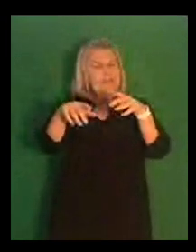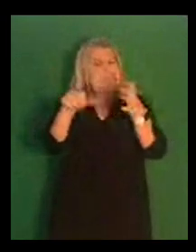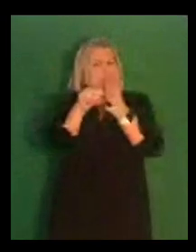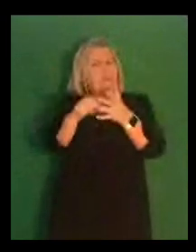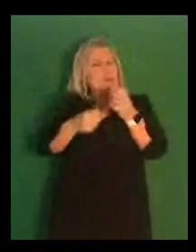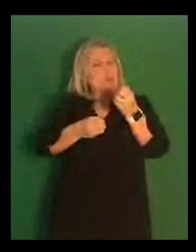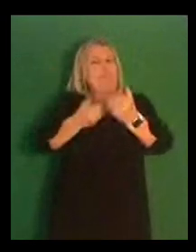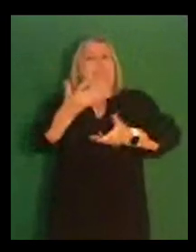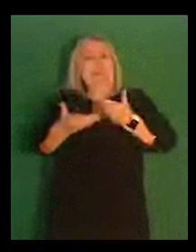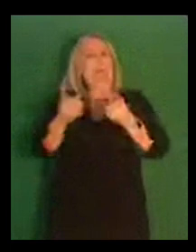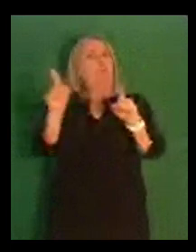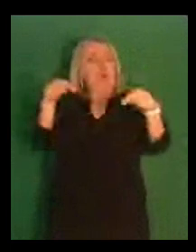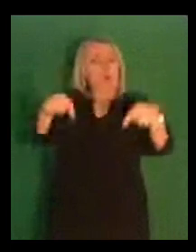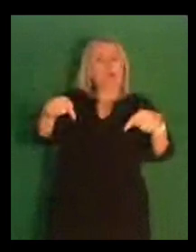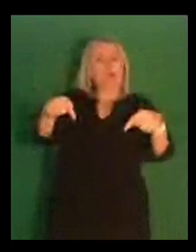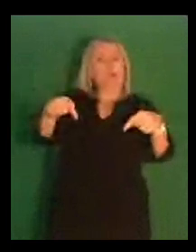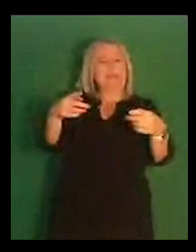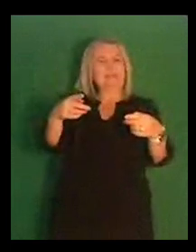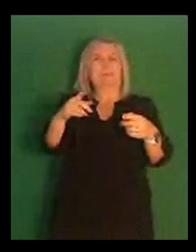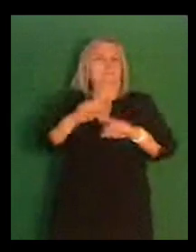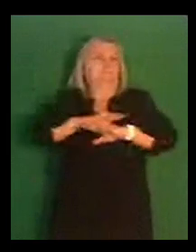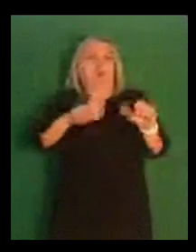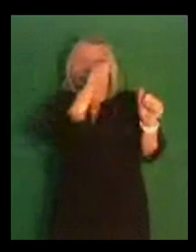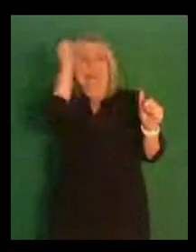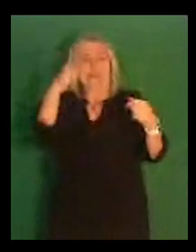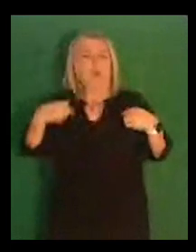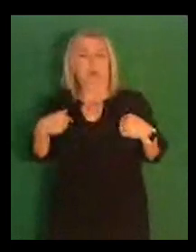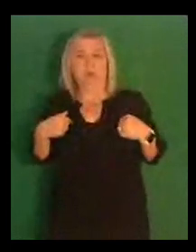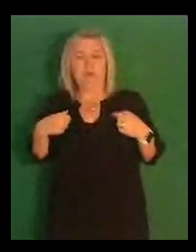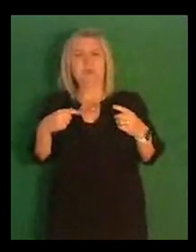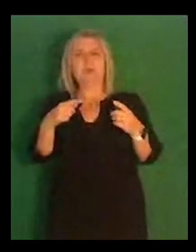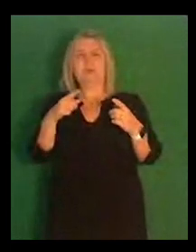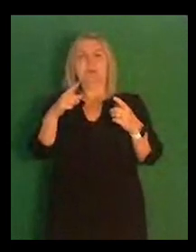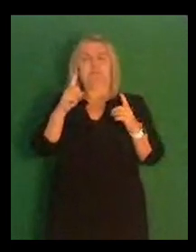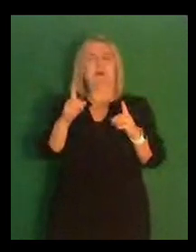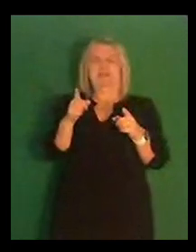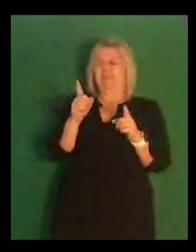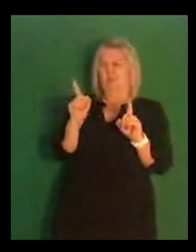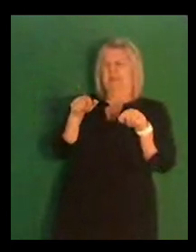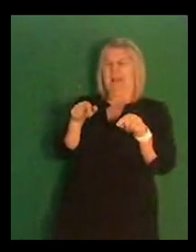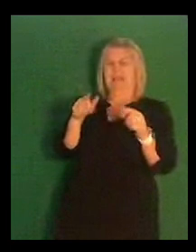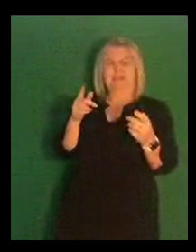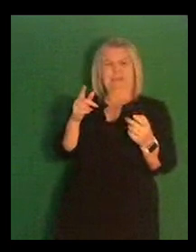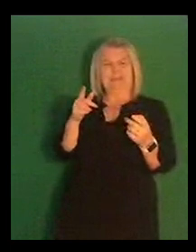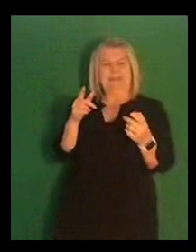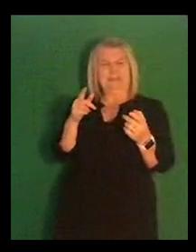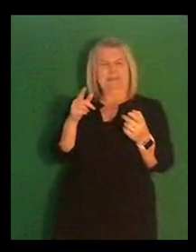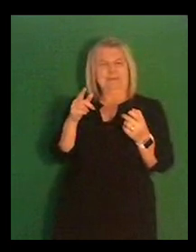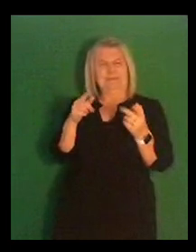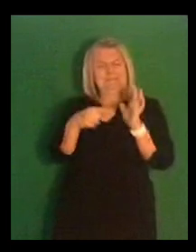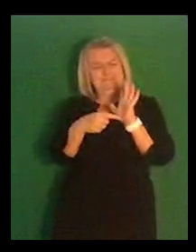more expertise in one area than we necessarily have, but also not abandoning the roots of what the presentations should have been in the first